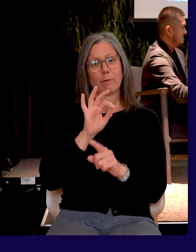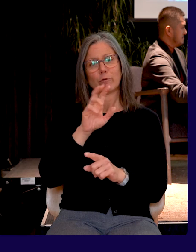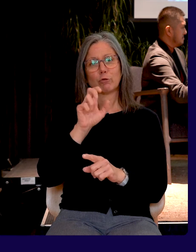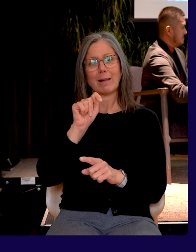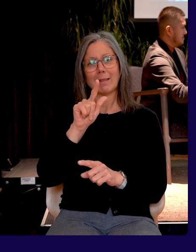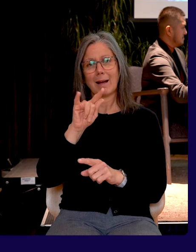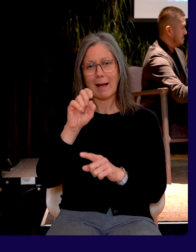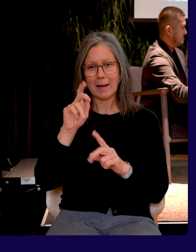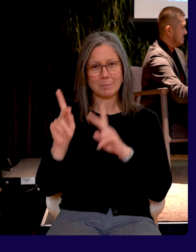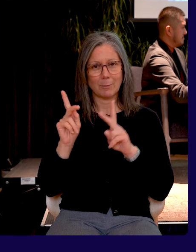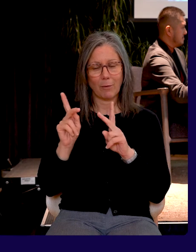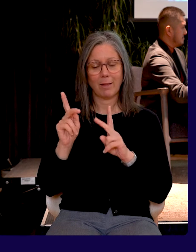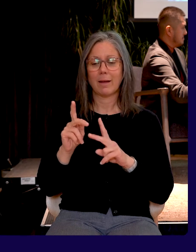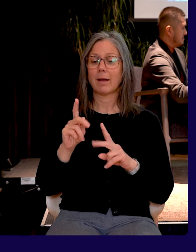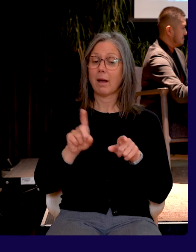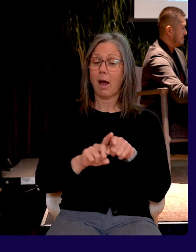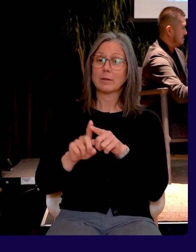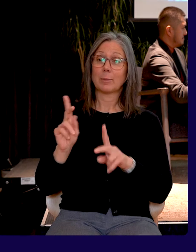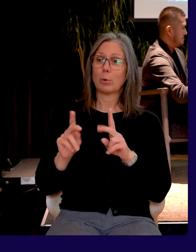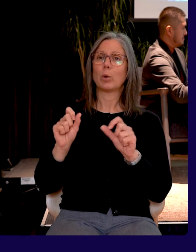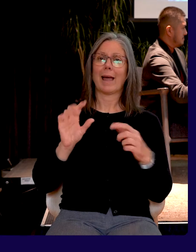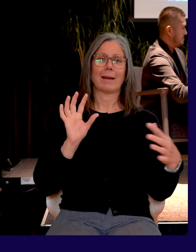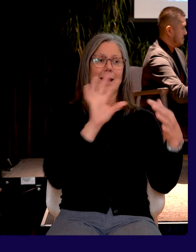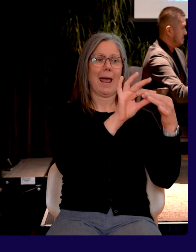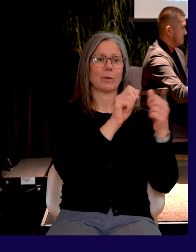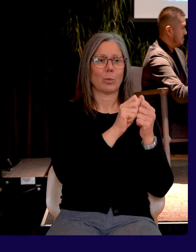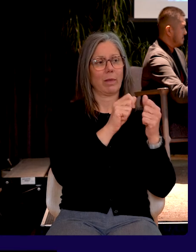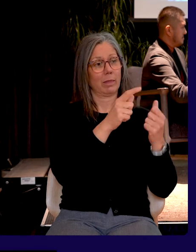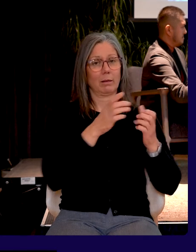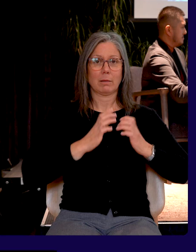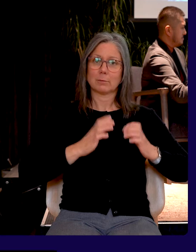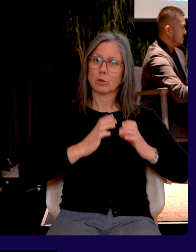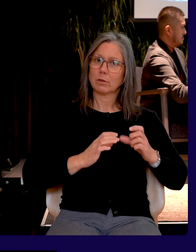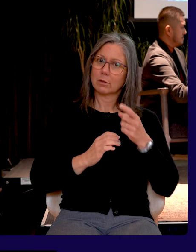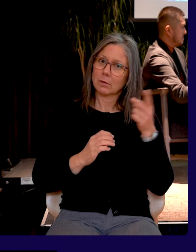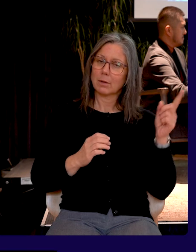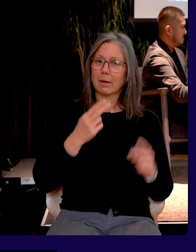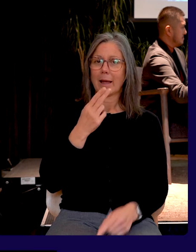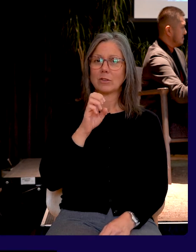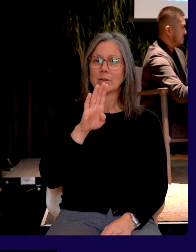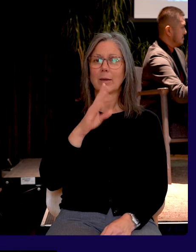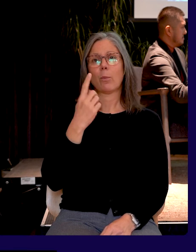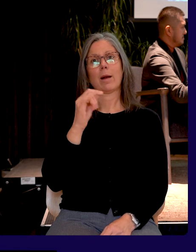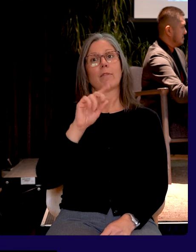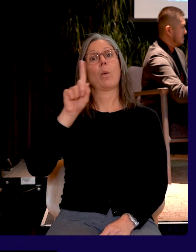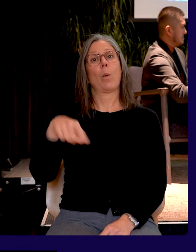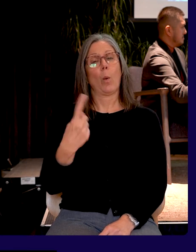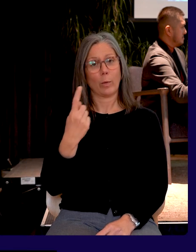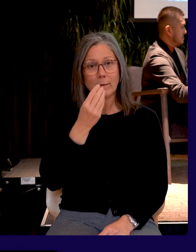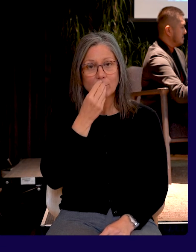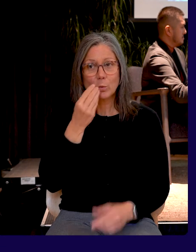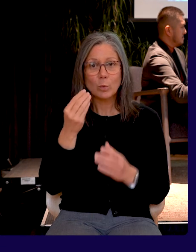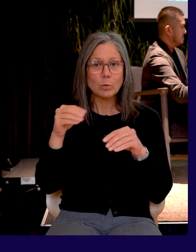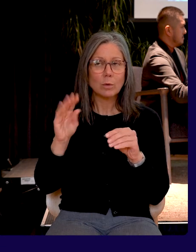line is, and also who can connect with the diversity of our consumers. HEB is one of the only grocery retailers in